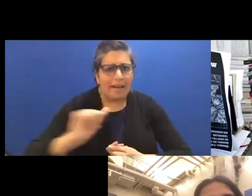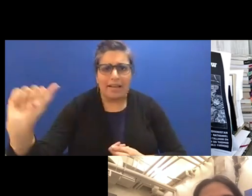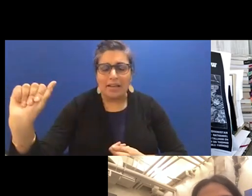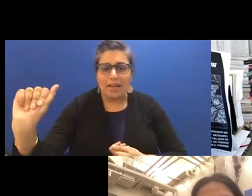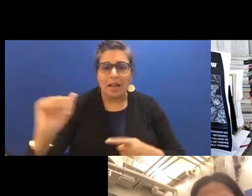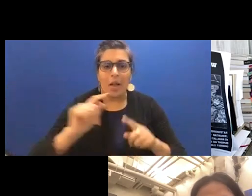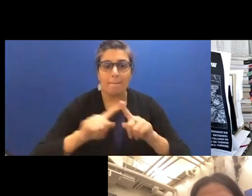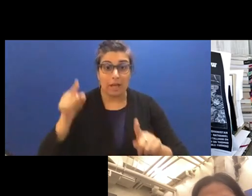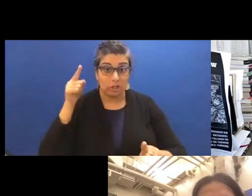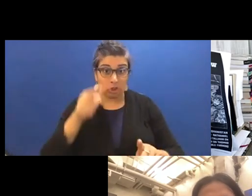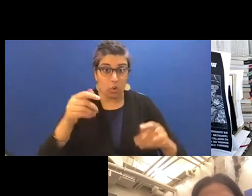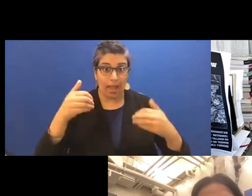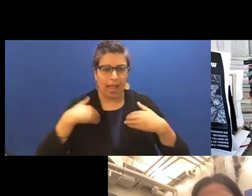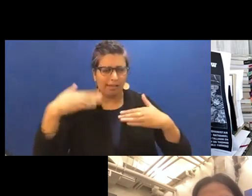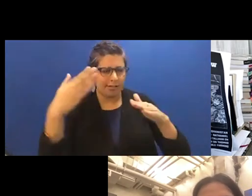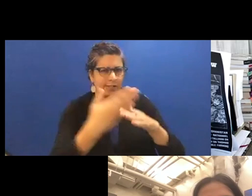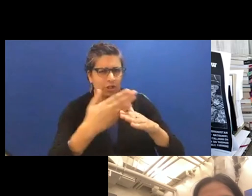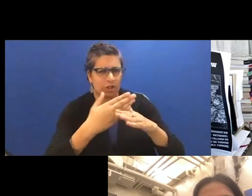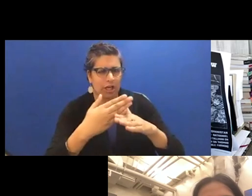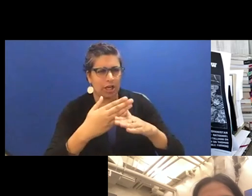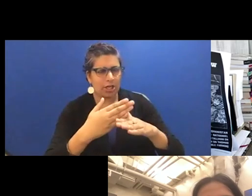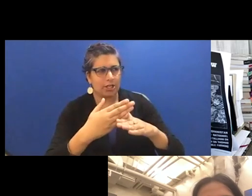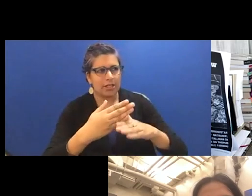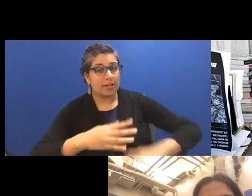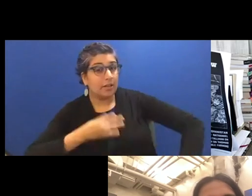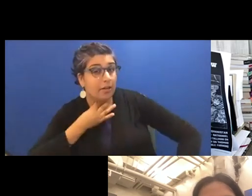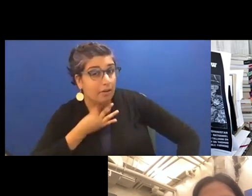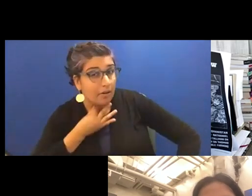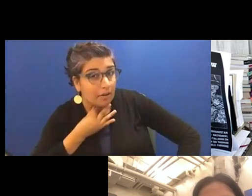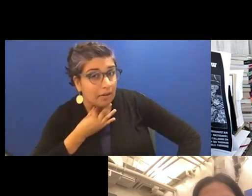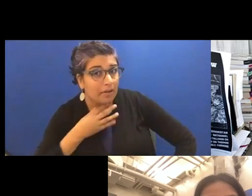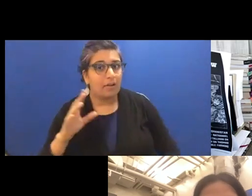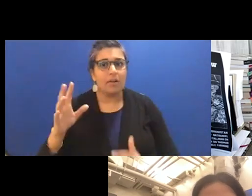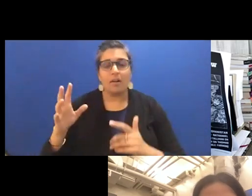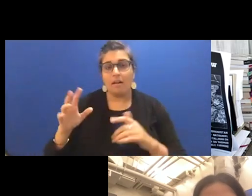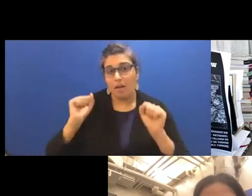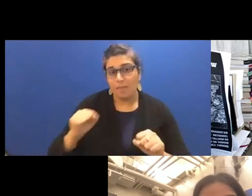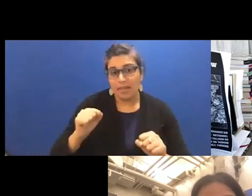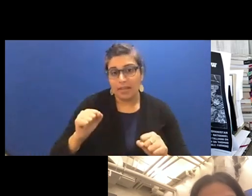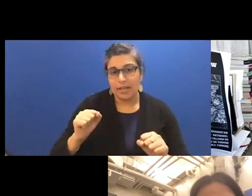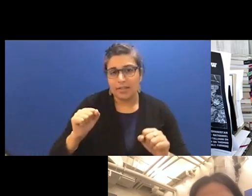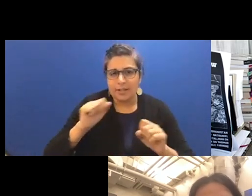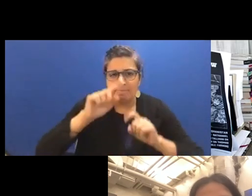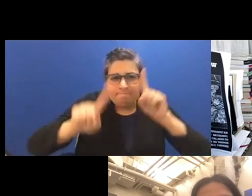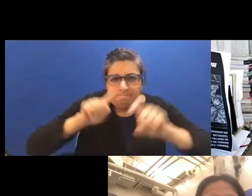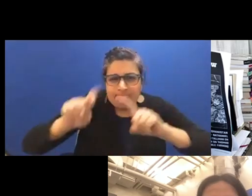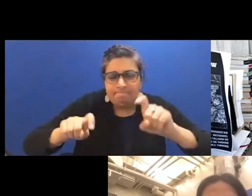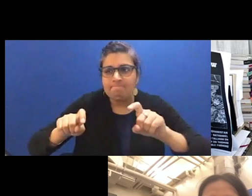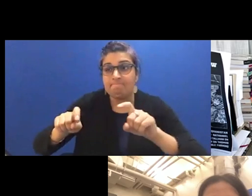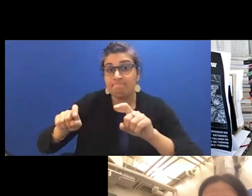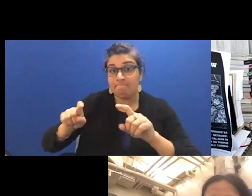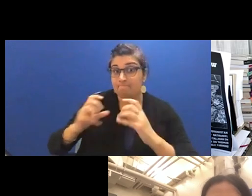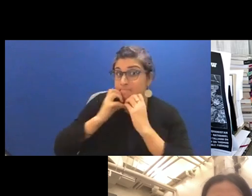you have a shared sense of curiosity and an ability to be inquisitive and care? And that's